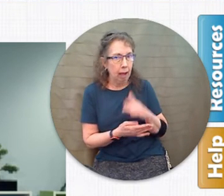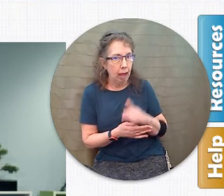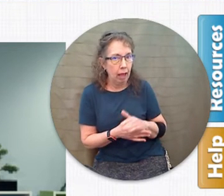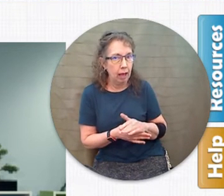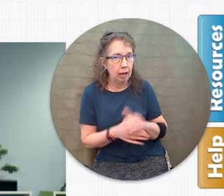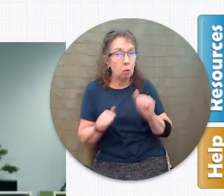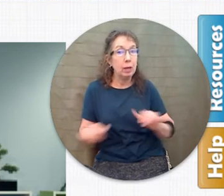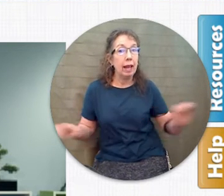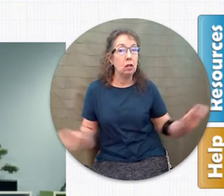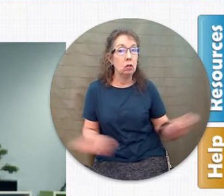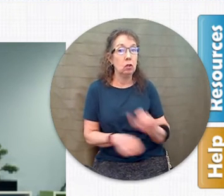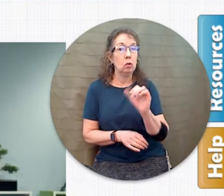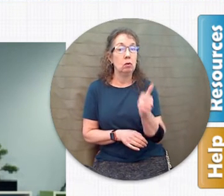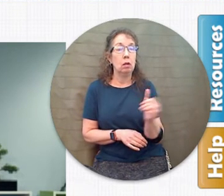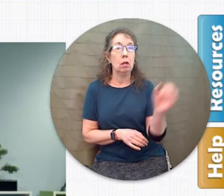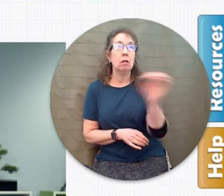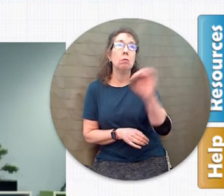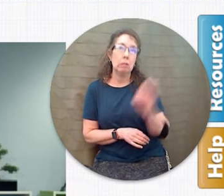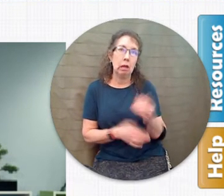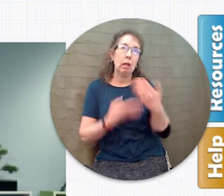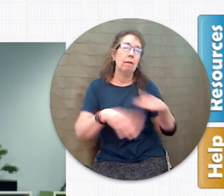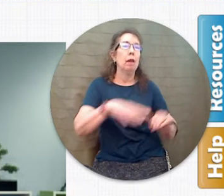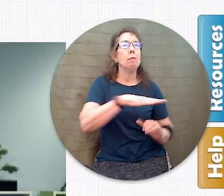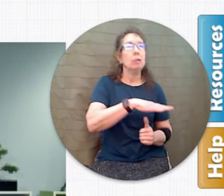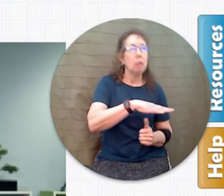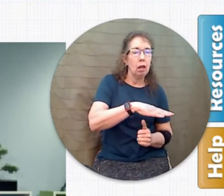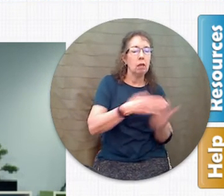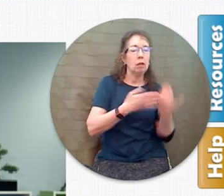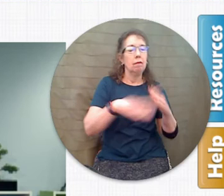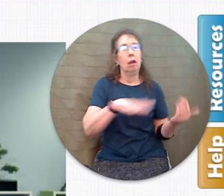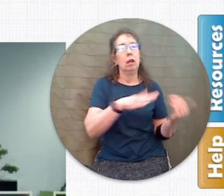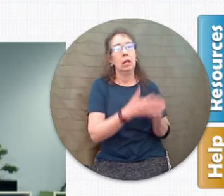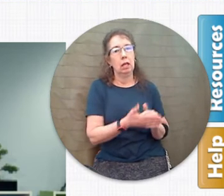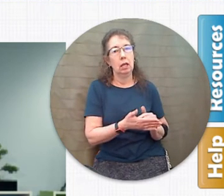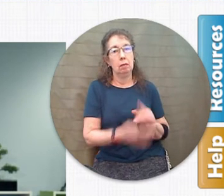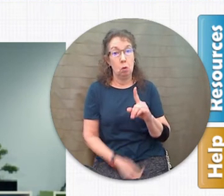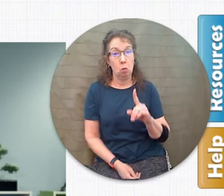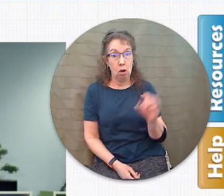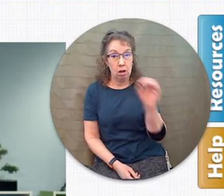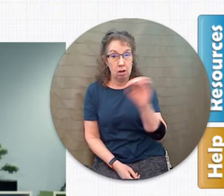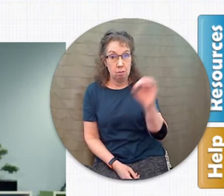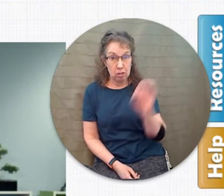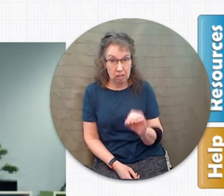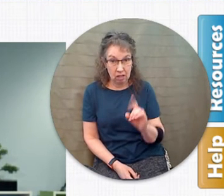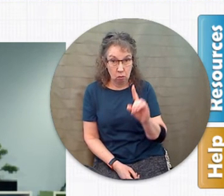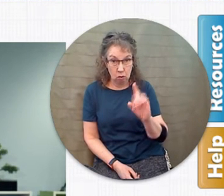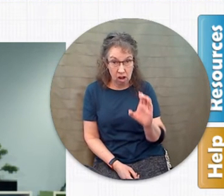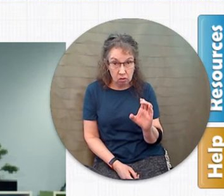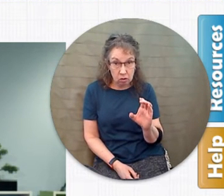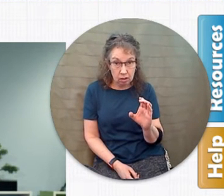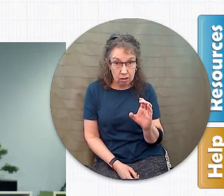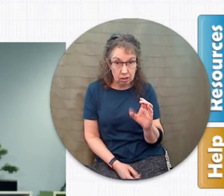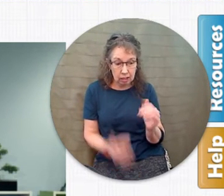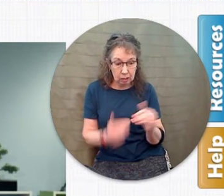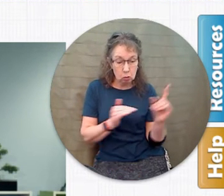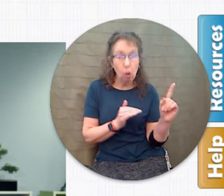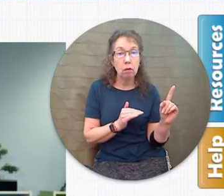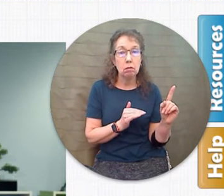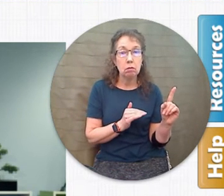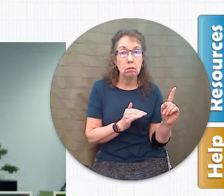the 10% where we say, oh, we'll divide it by 10 and then divide it again. But 1% of 100 is 1.